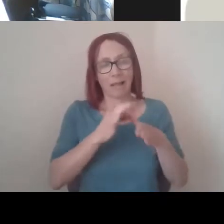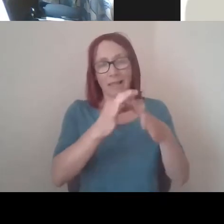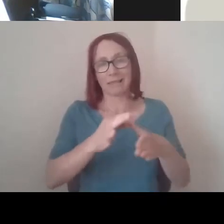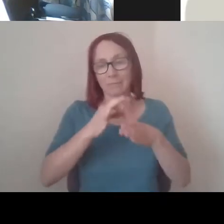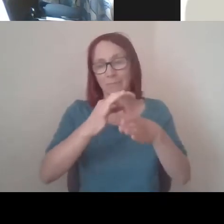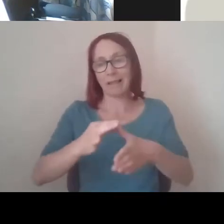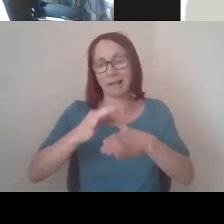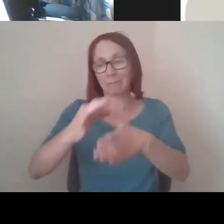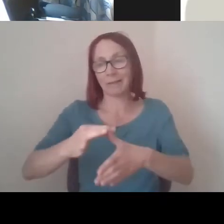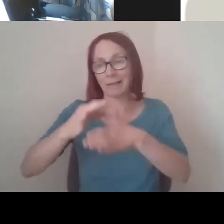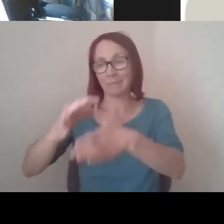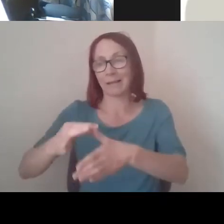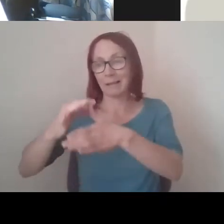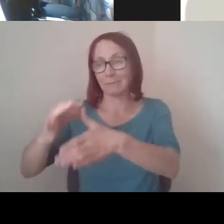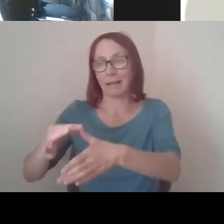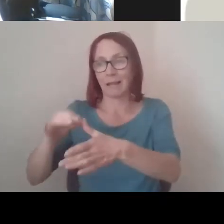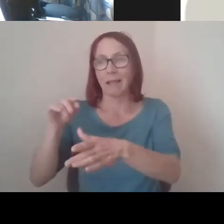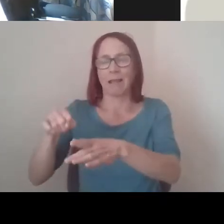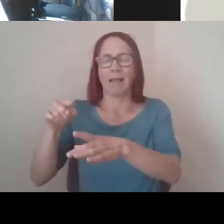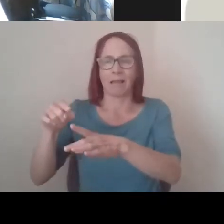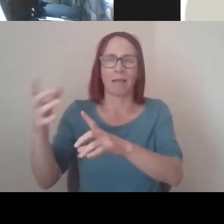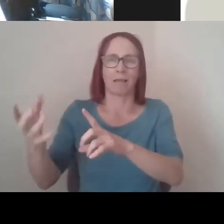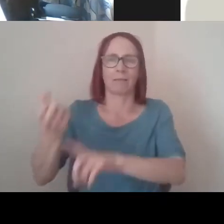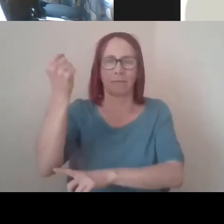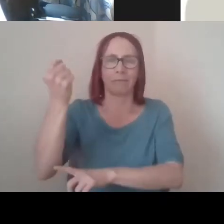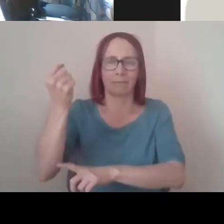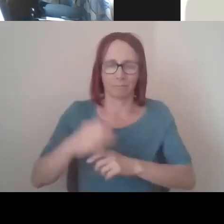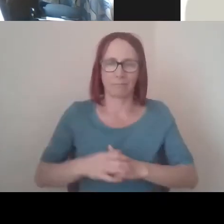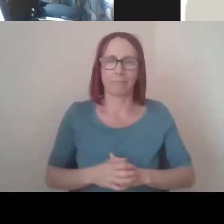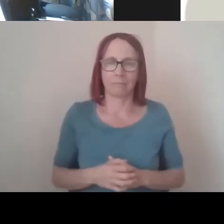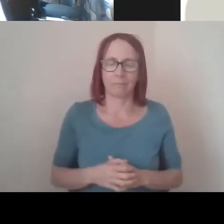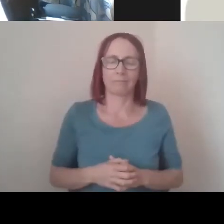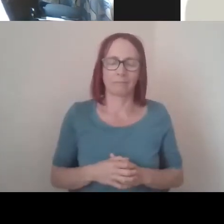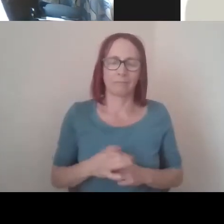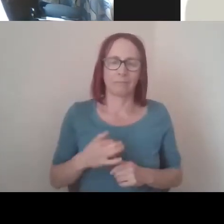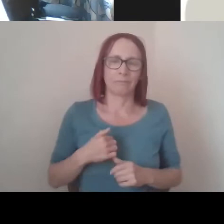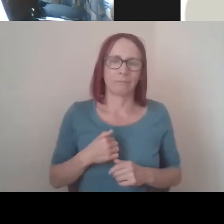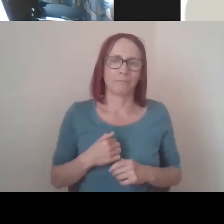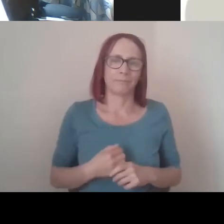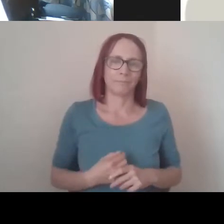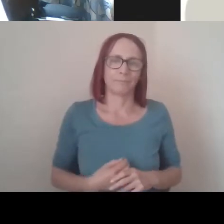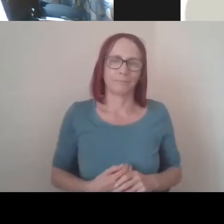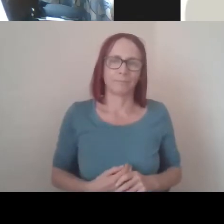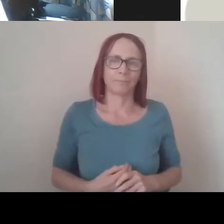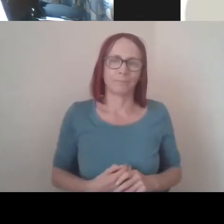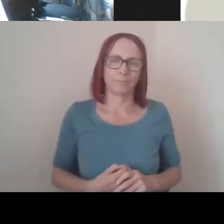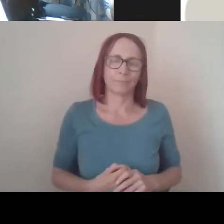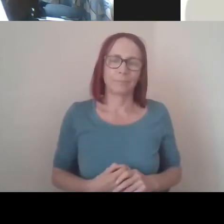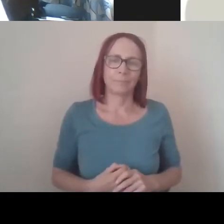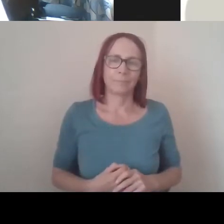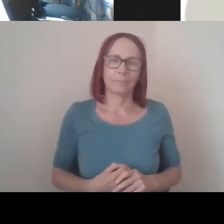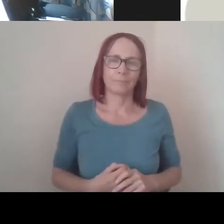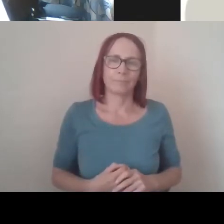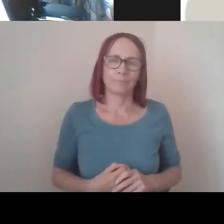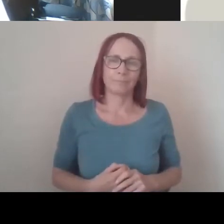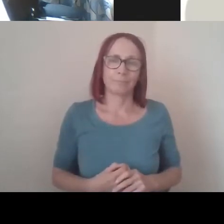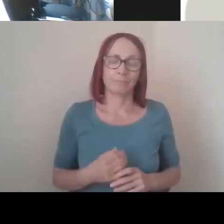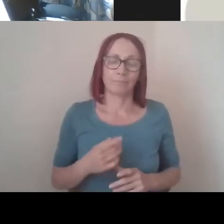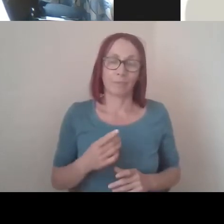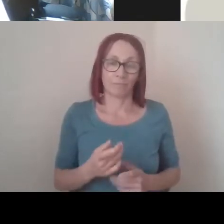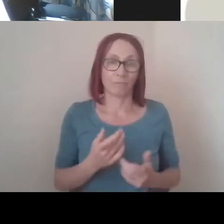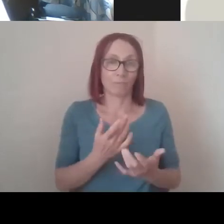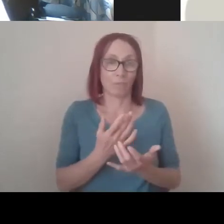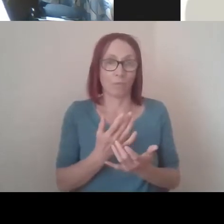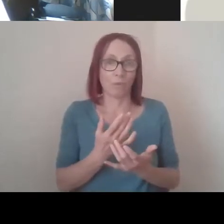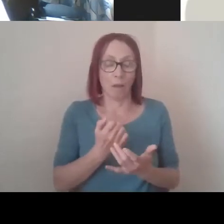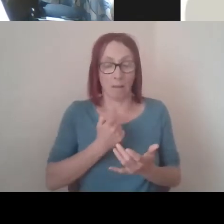appointments than I have, which, I've certainly applied for a lot more than I've got. And in fact, for lots of the